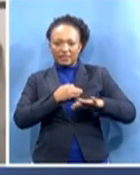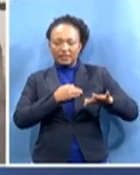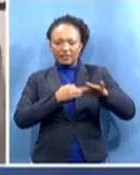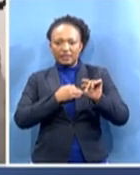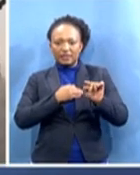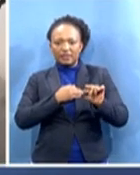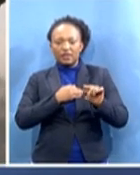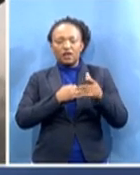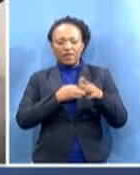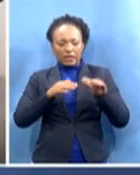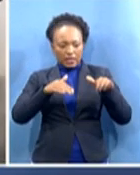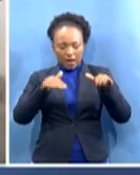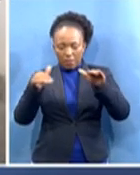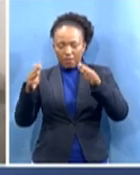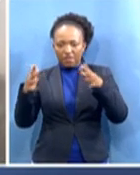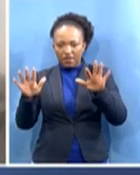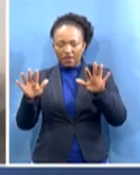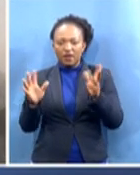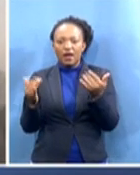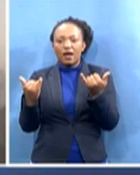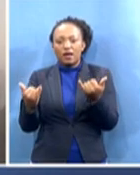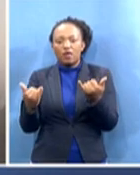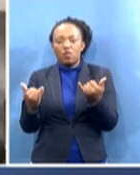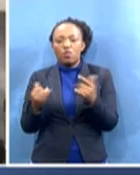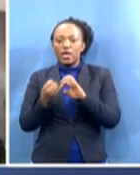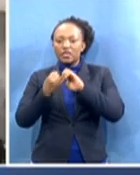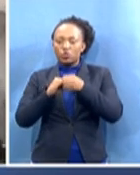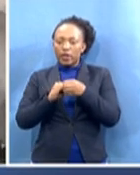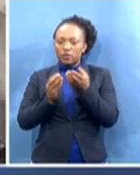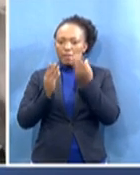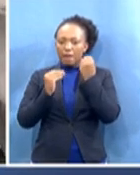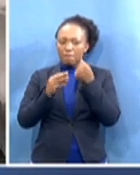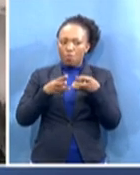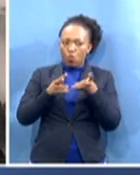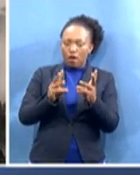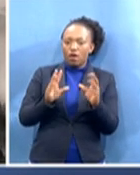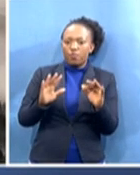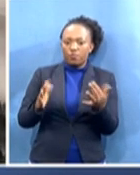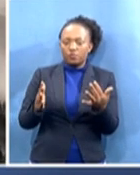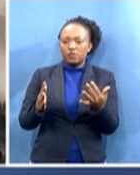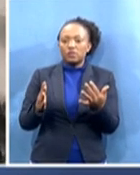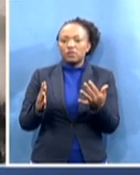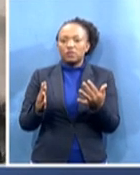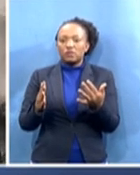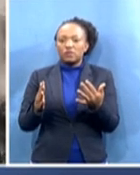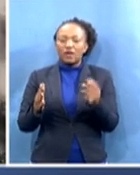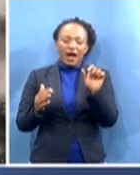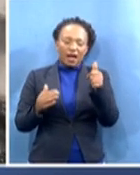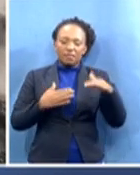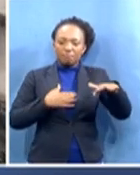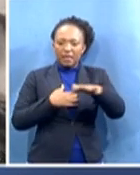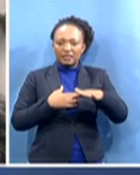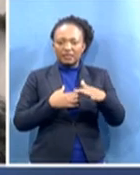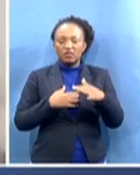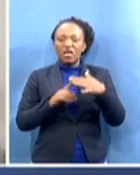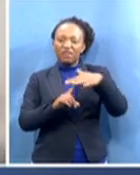are trying to see the way we can put them in good condition, and then make